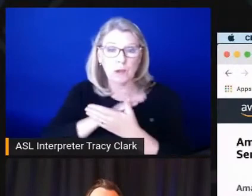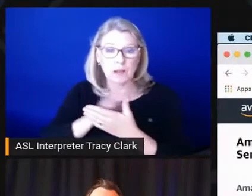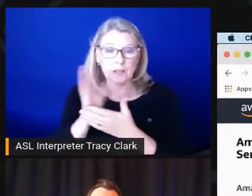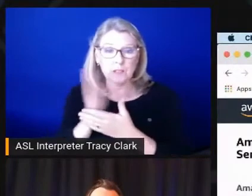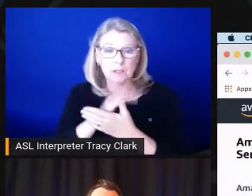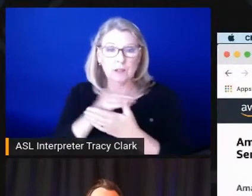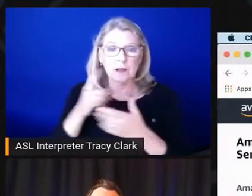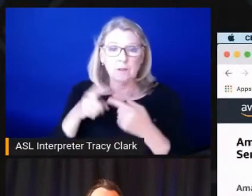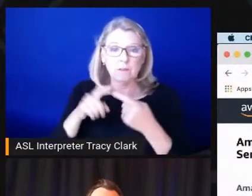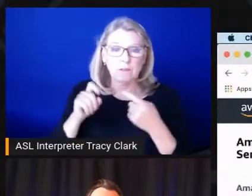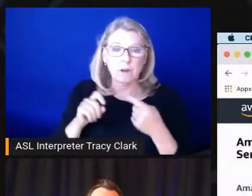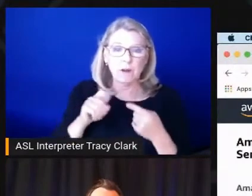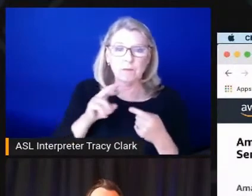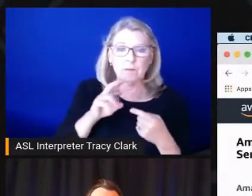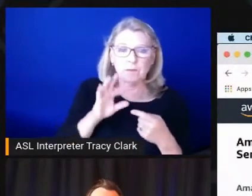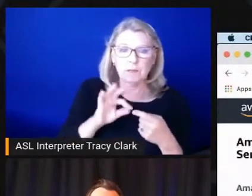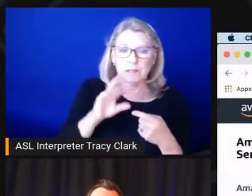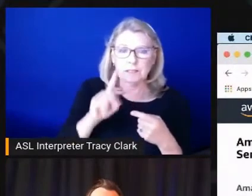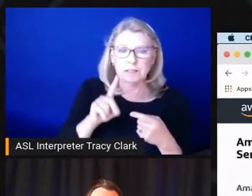CIDR range that is assigned.